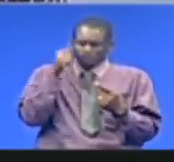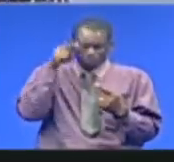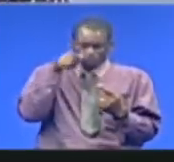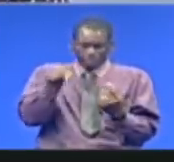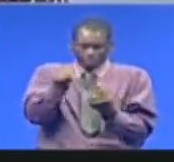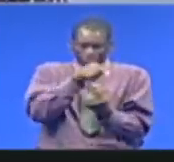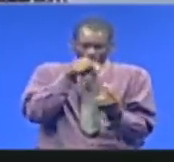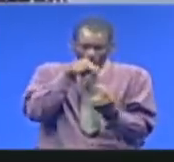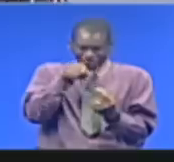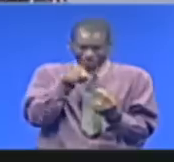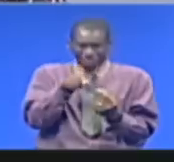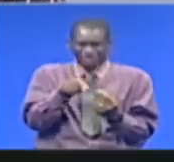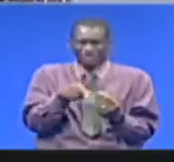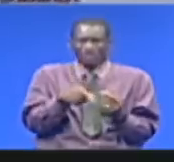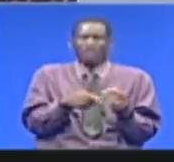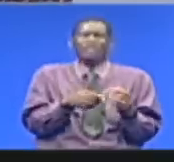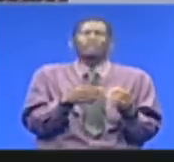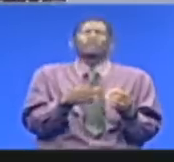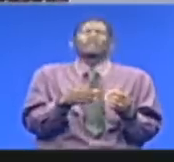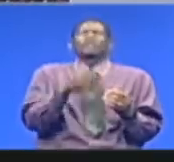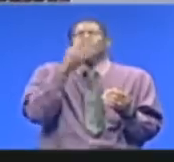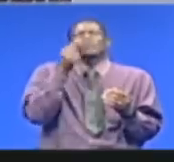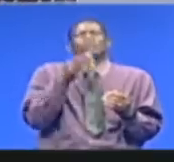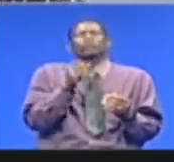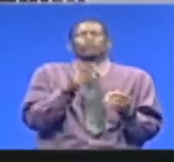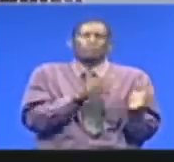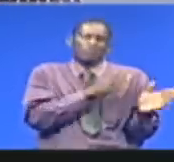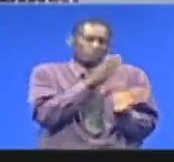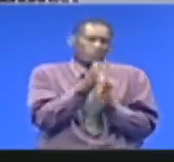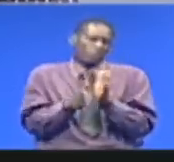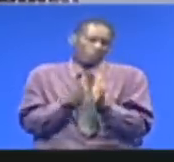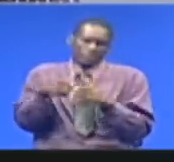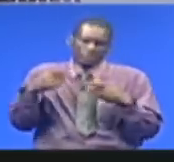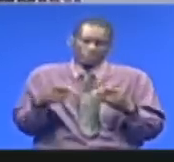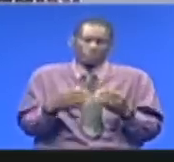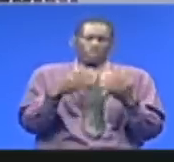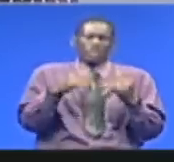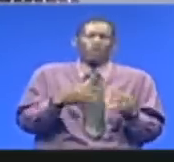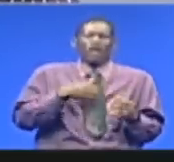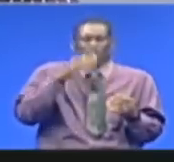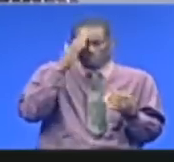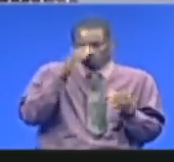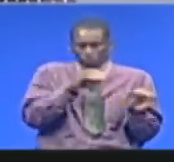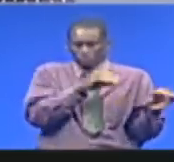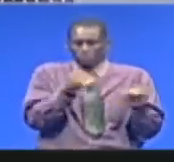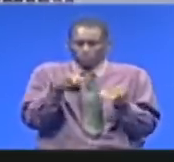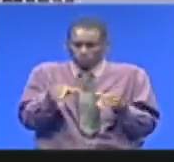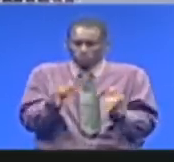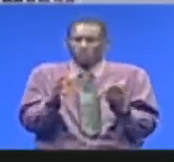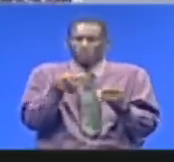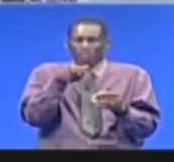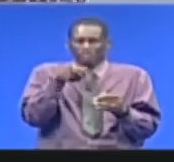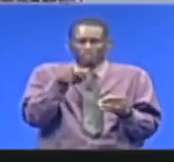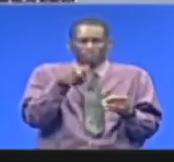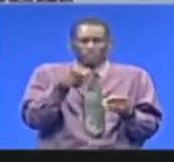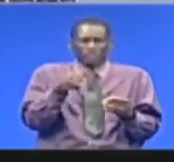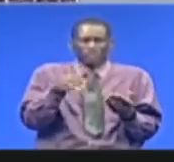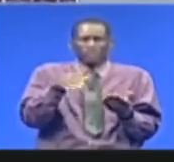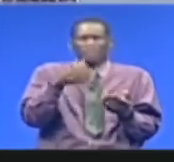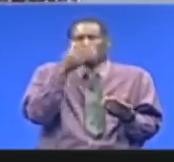been prepare people, tell them, now I think we are going through this direction. And that is in the best interest